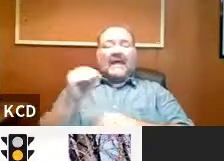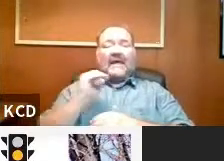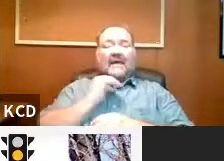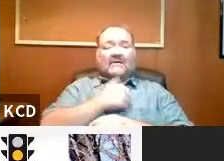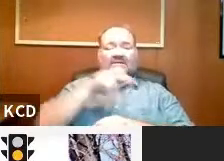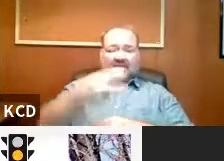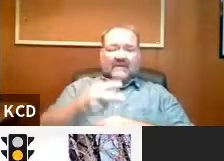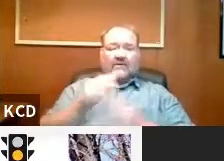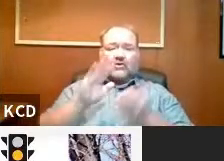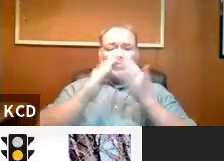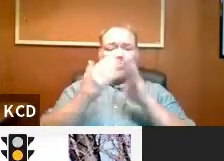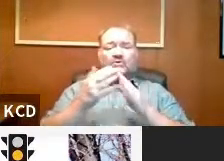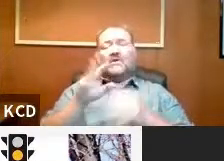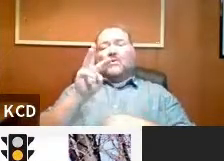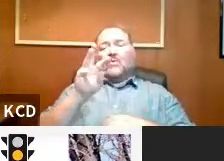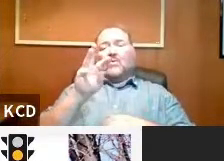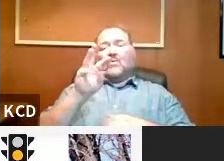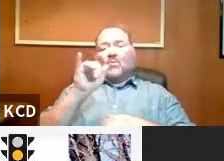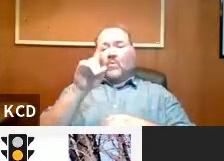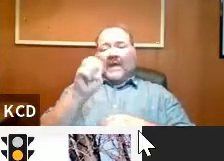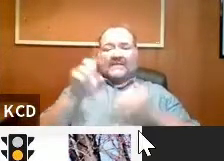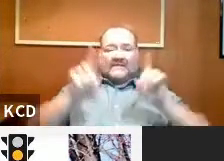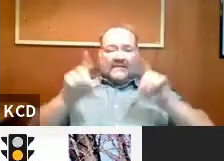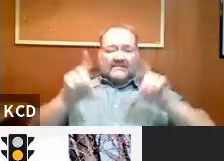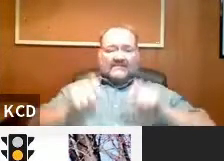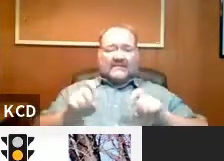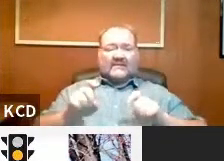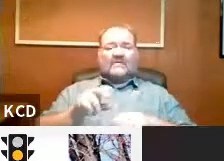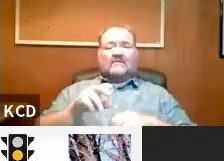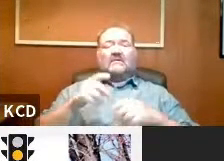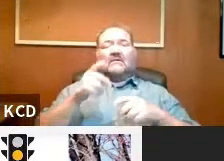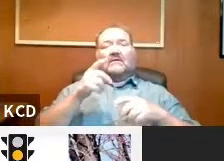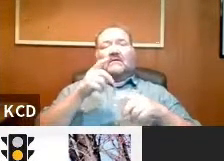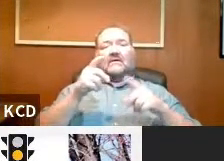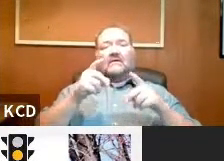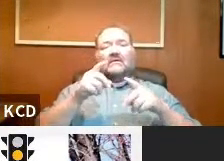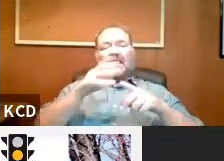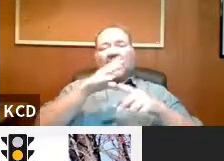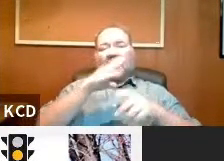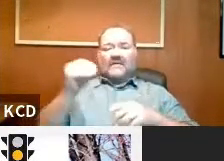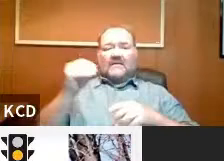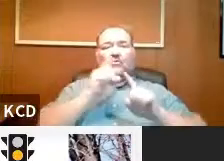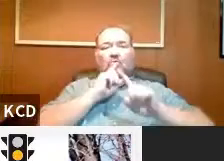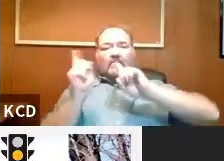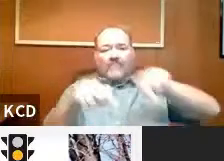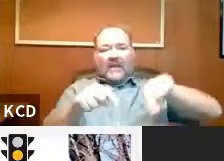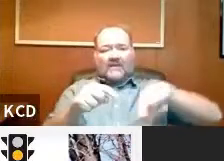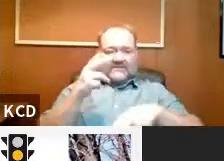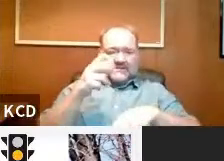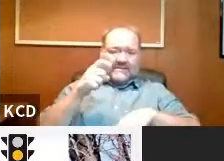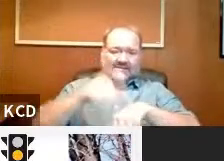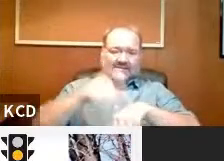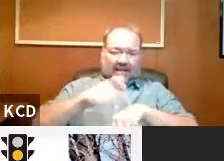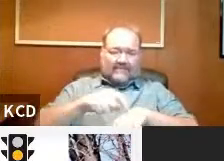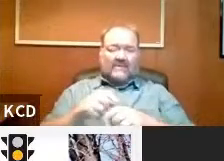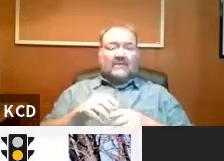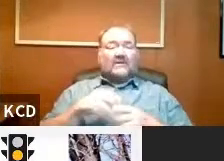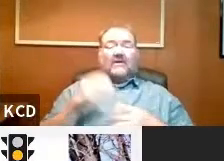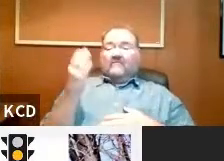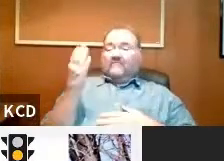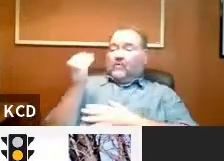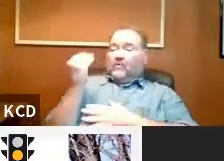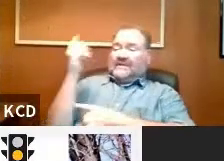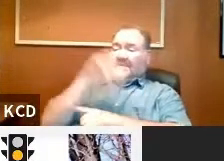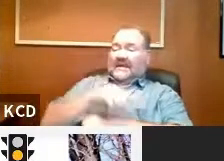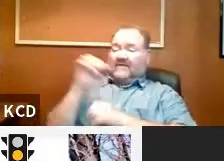and increased diagnostic testing with consistent or decreased test resulting turnaround time. Over the 14-day evaluation period,